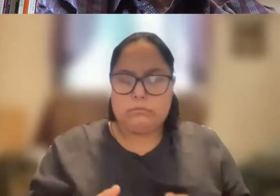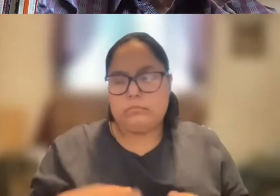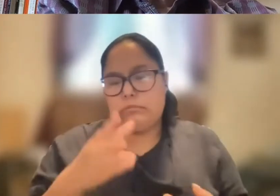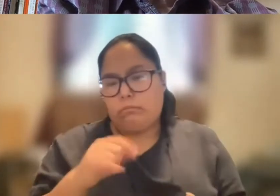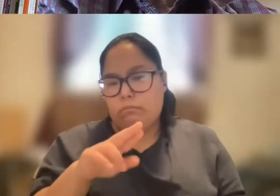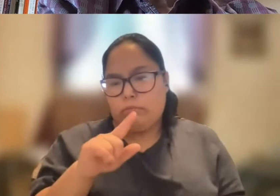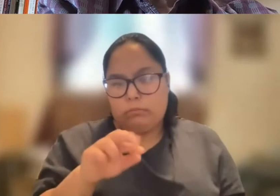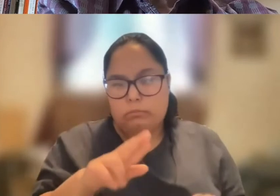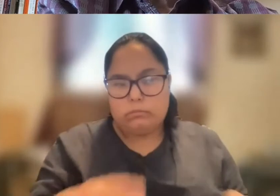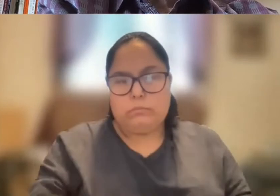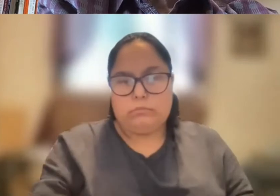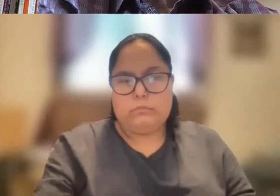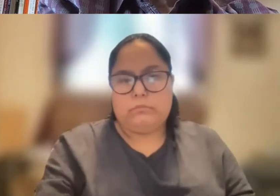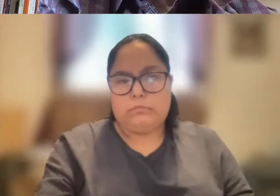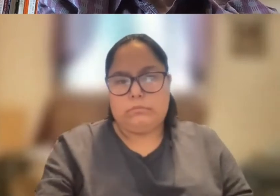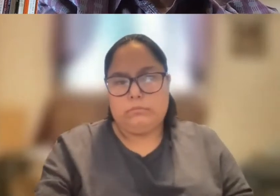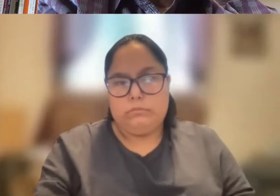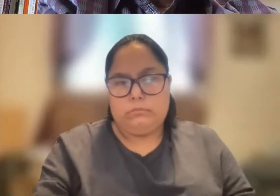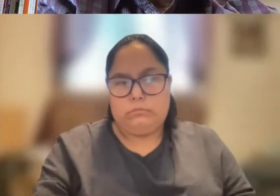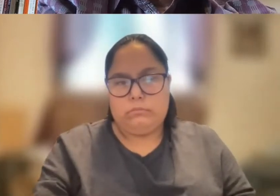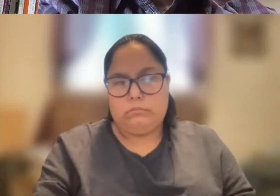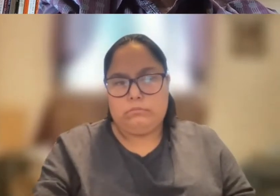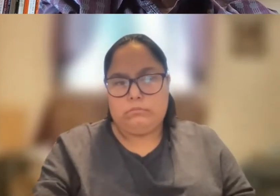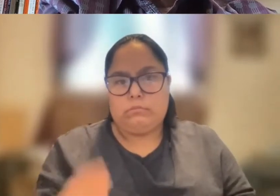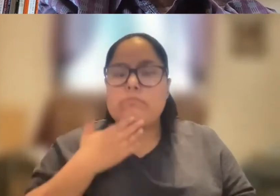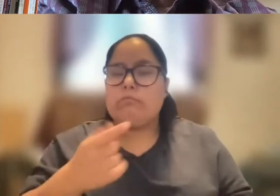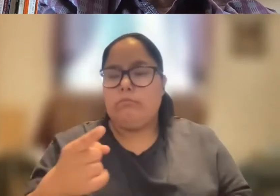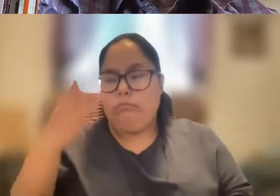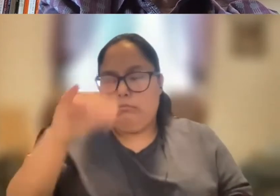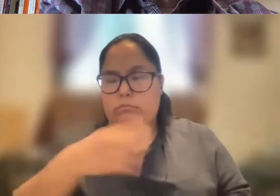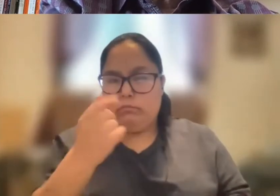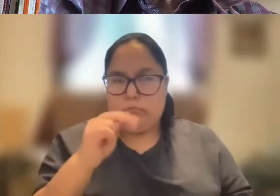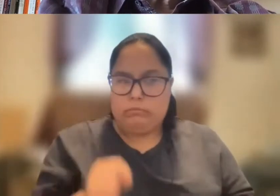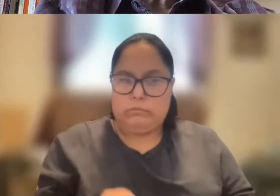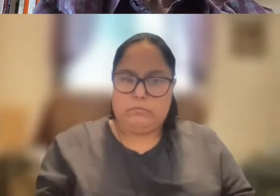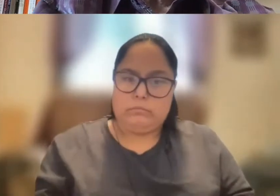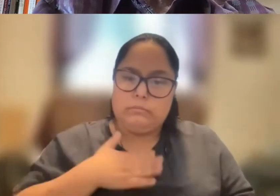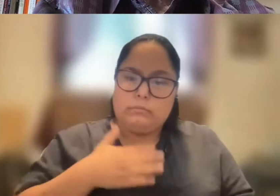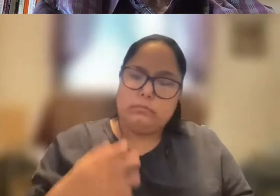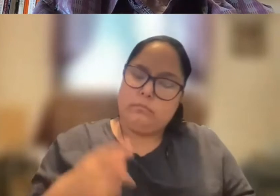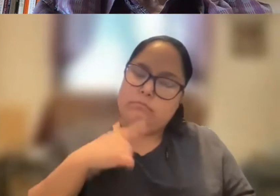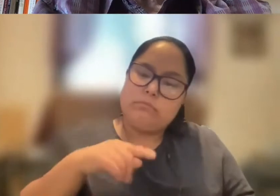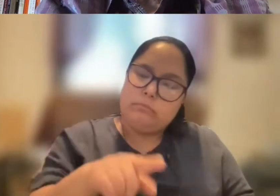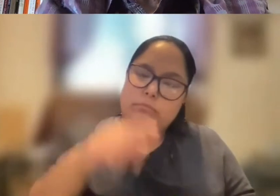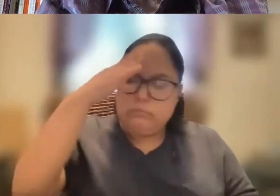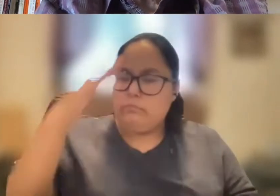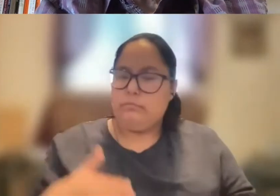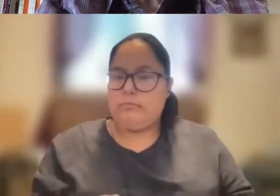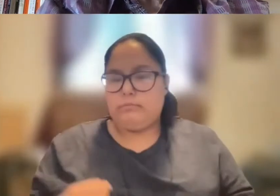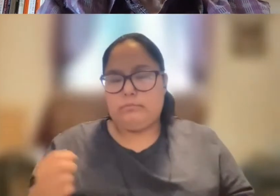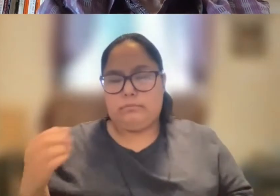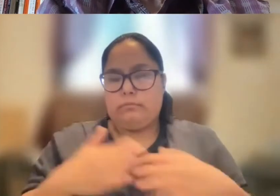Thank you, Joe. My personal opinion is you are